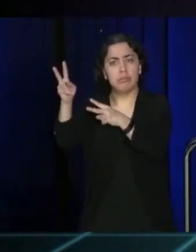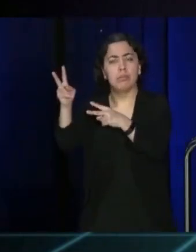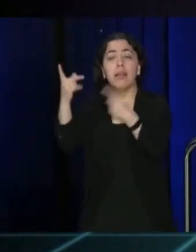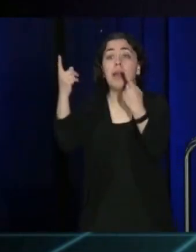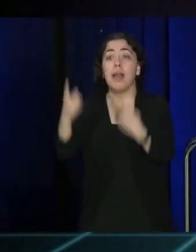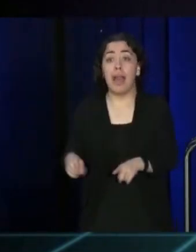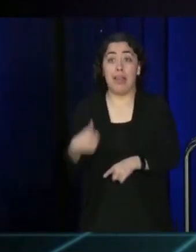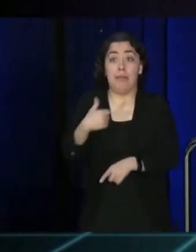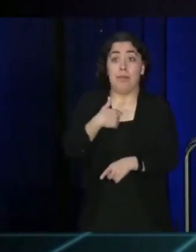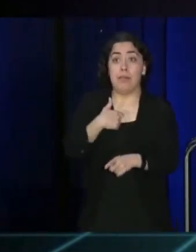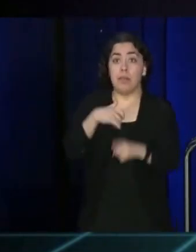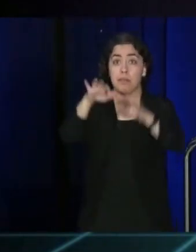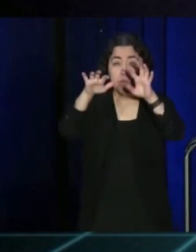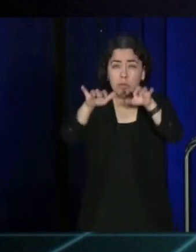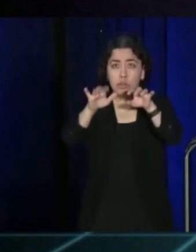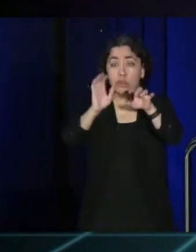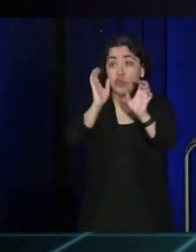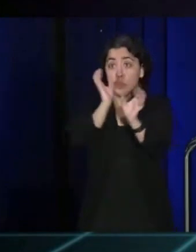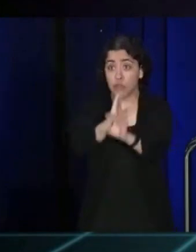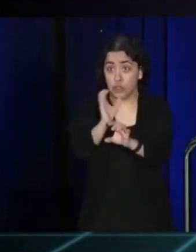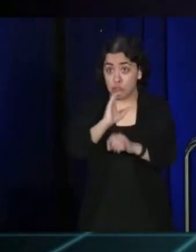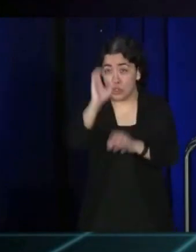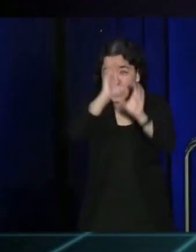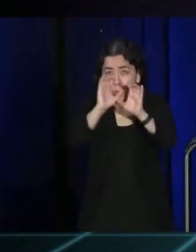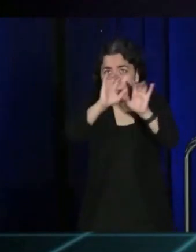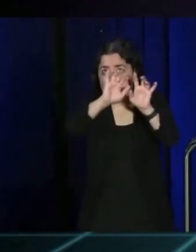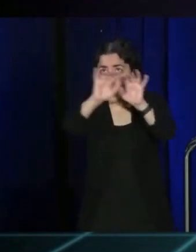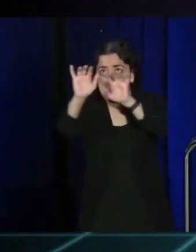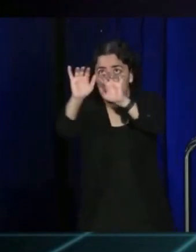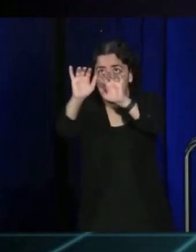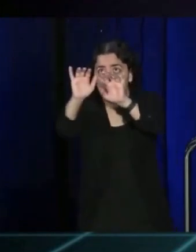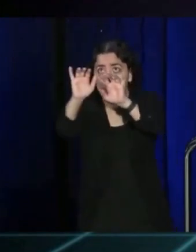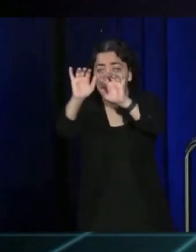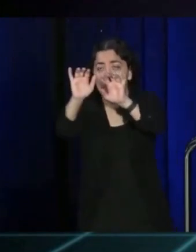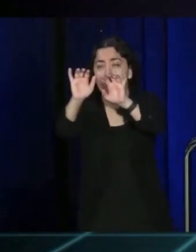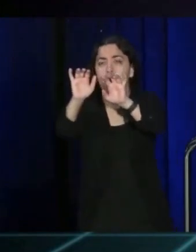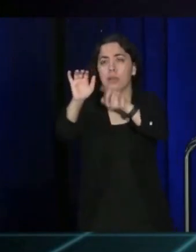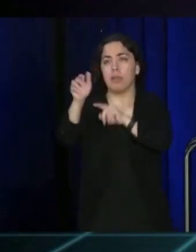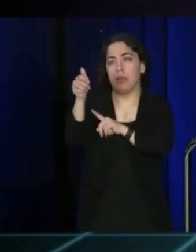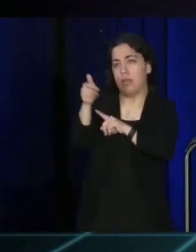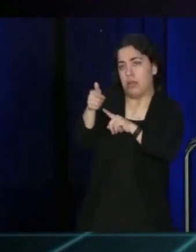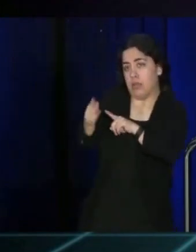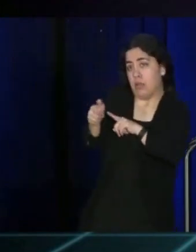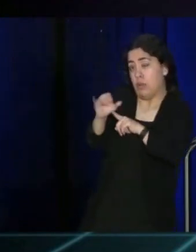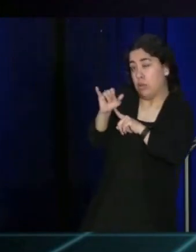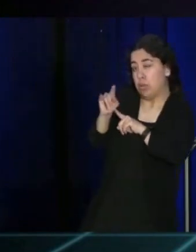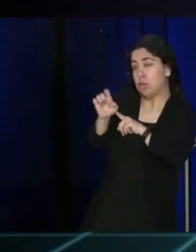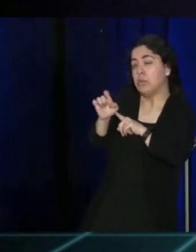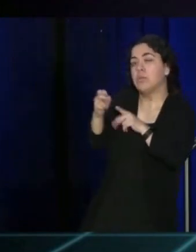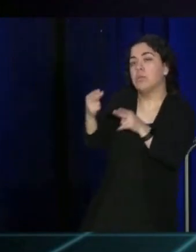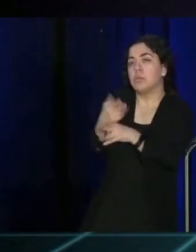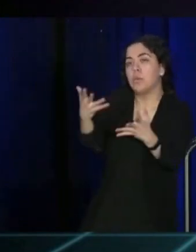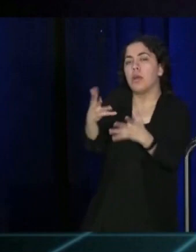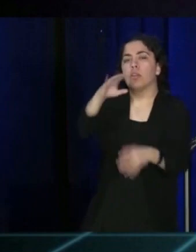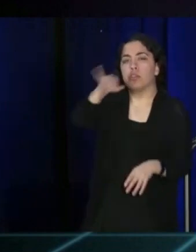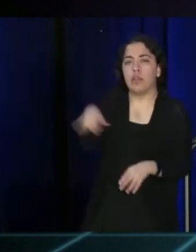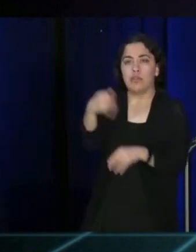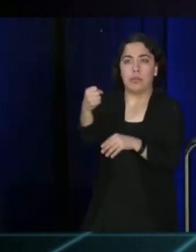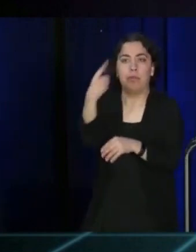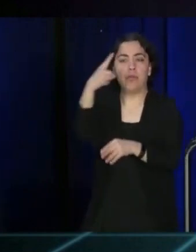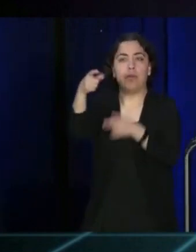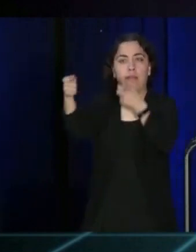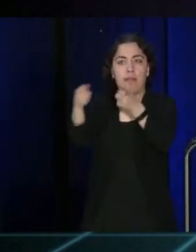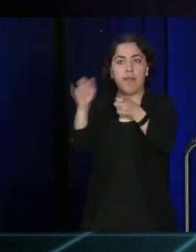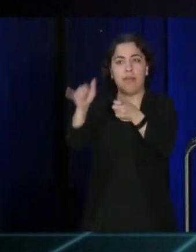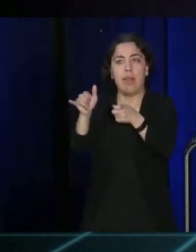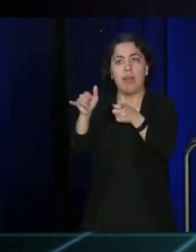this search in this input, they're using JavaScript to handle that submission and navigate me with their client-side